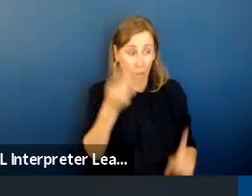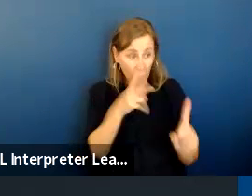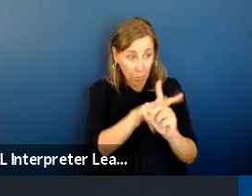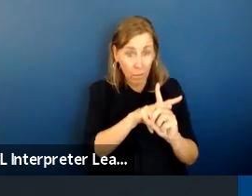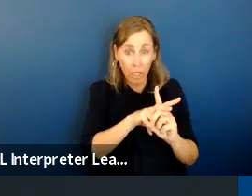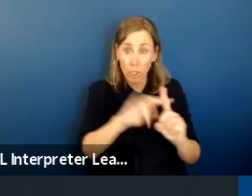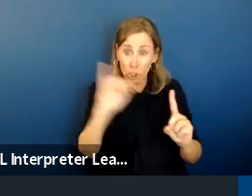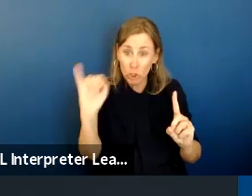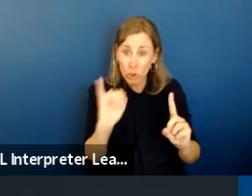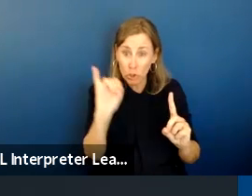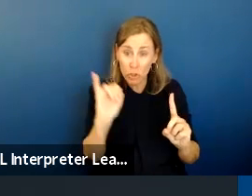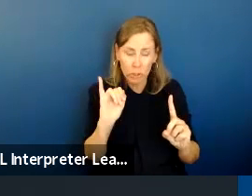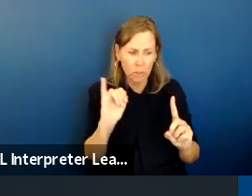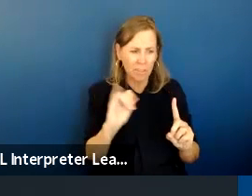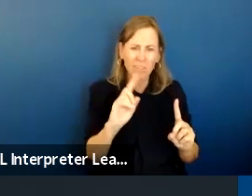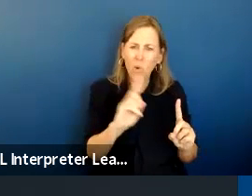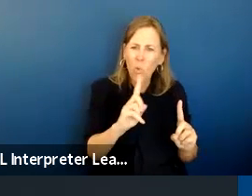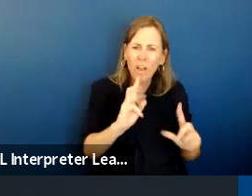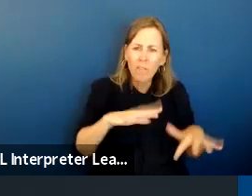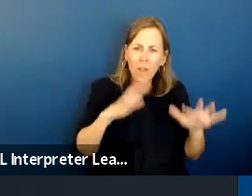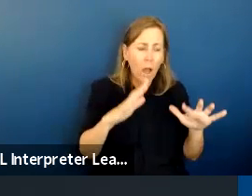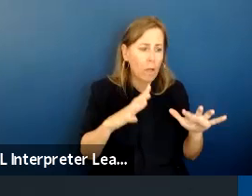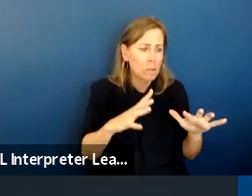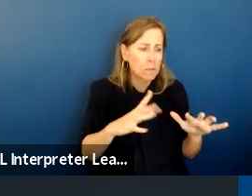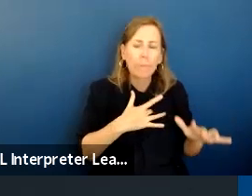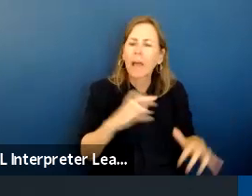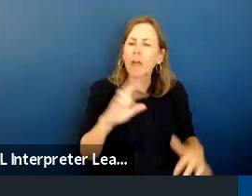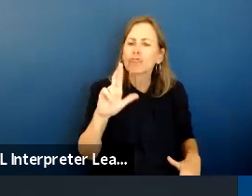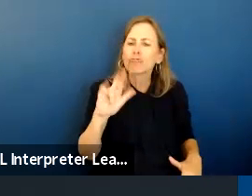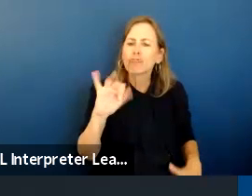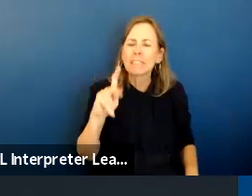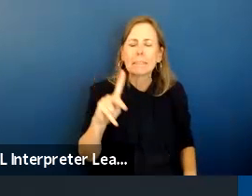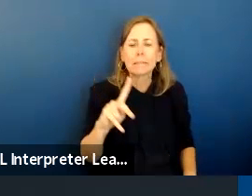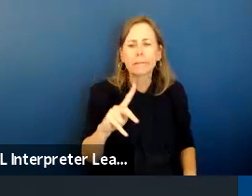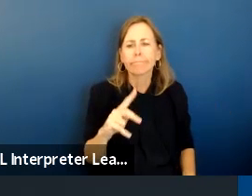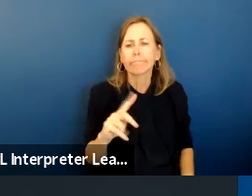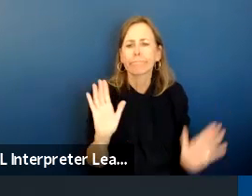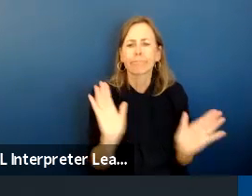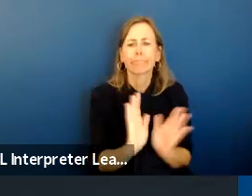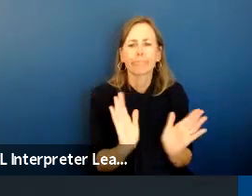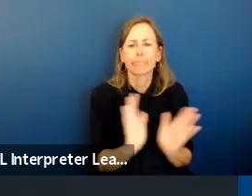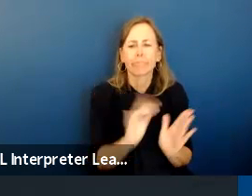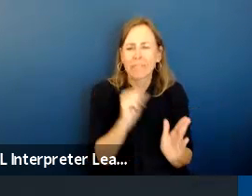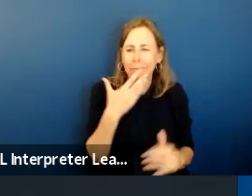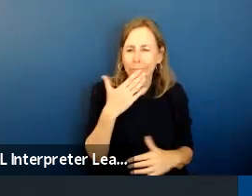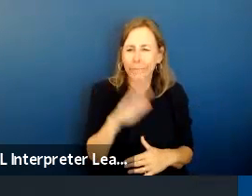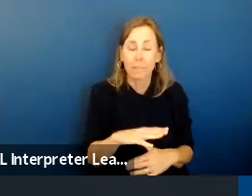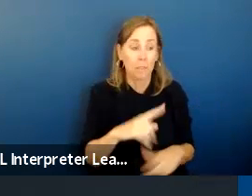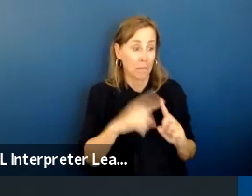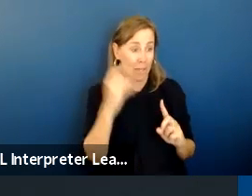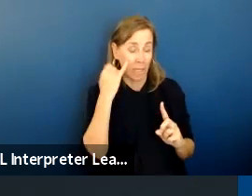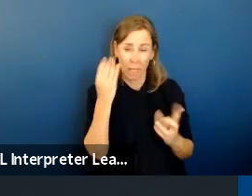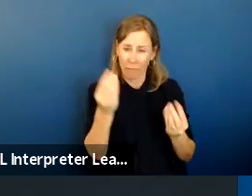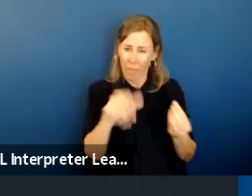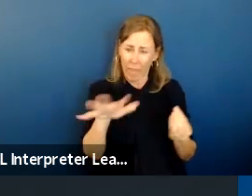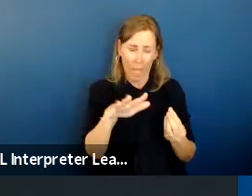moderate to low-risk areas. So with significant changes to the landscape due to the wildfire, these burn scar